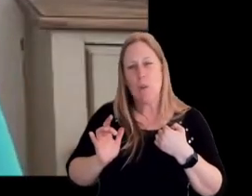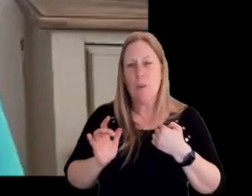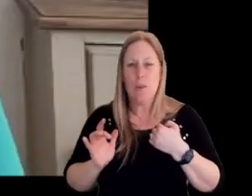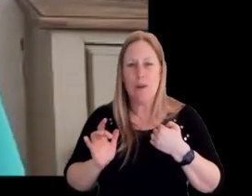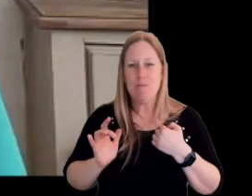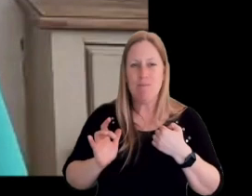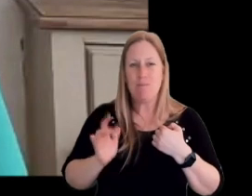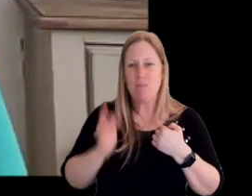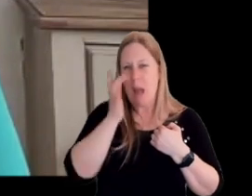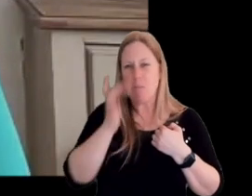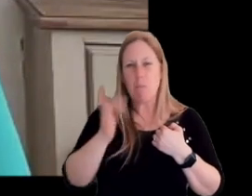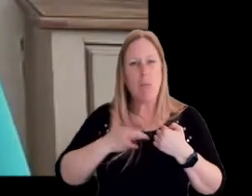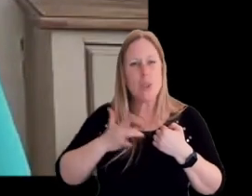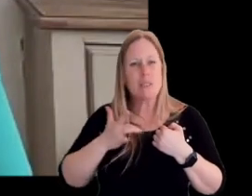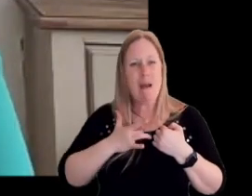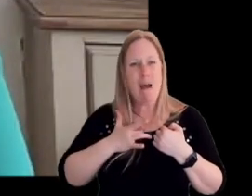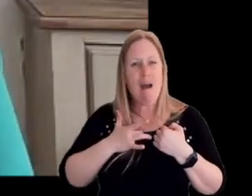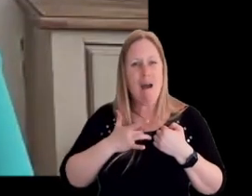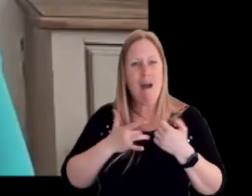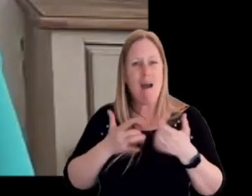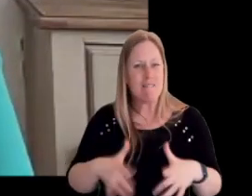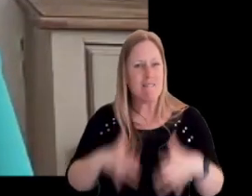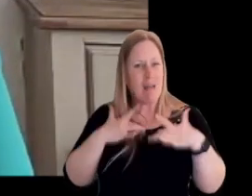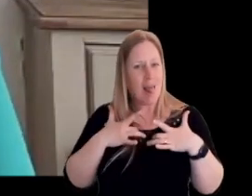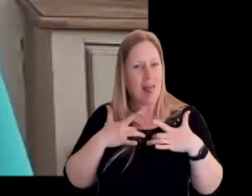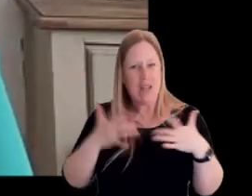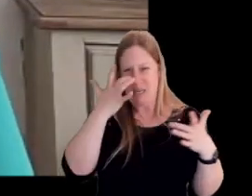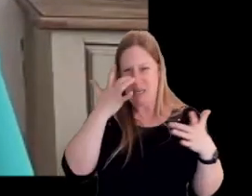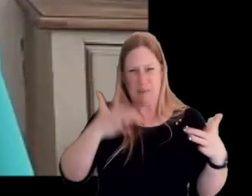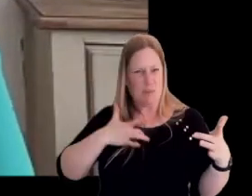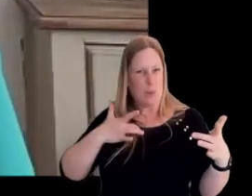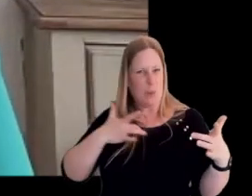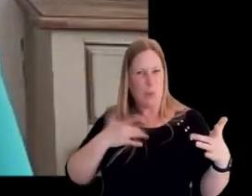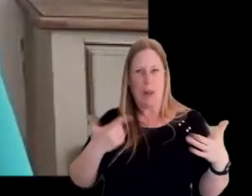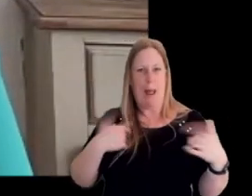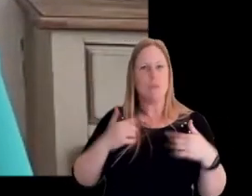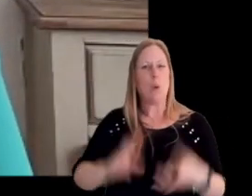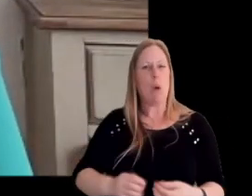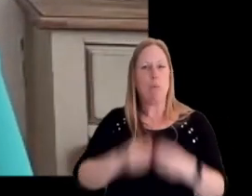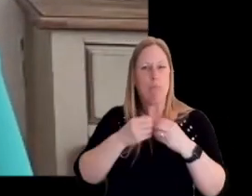like an imposter about it, because for me, it's like,